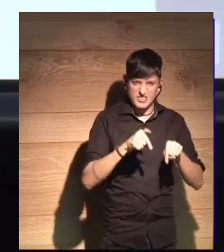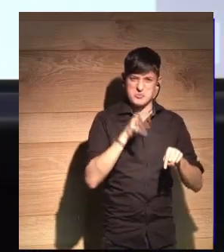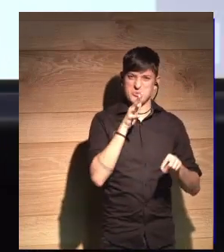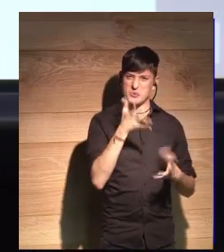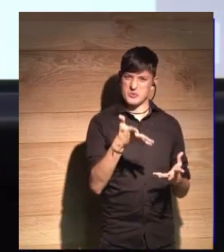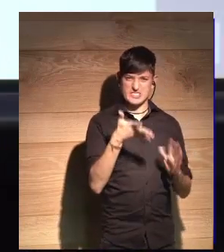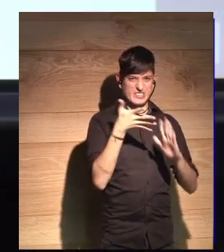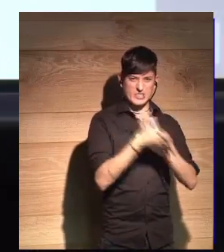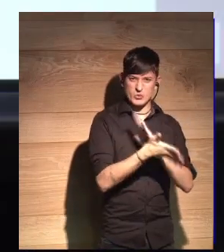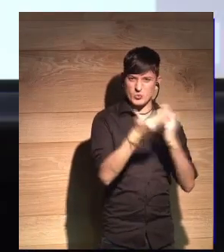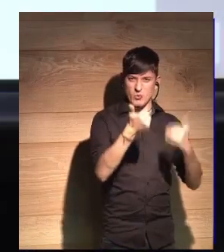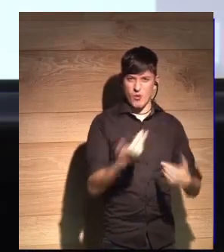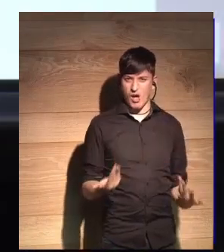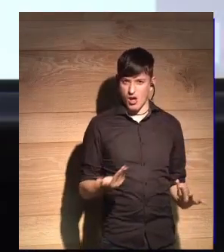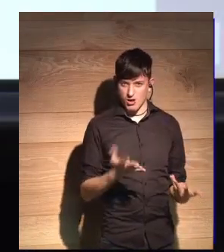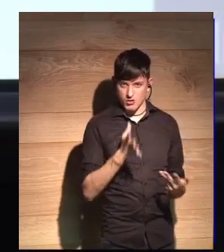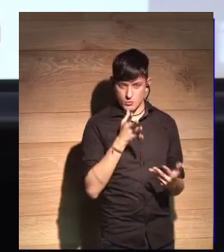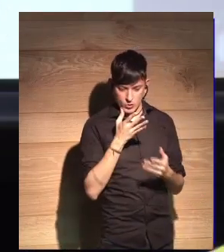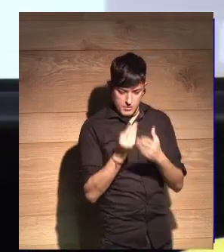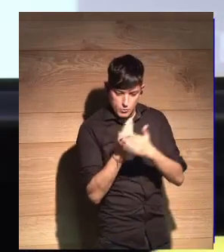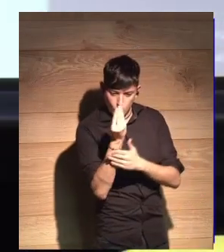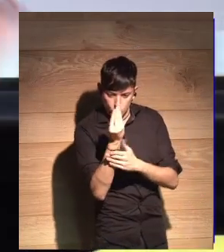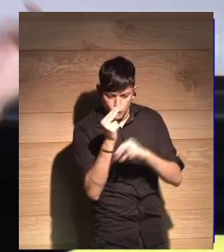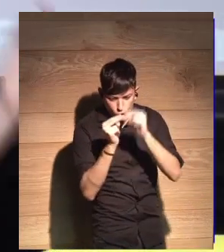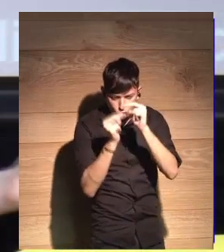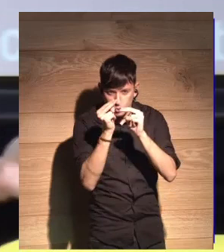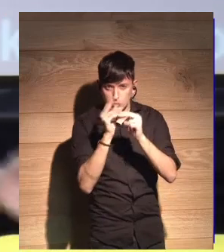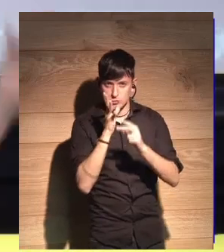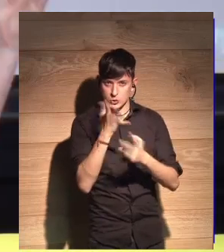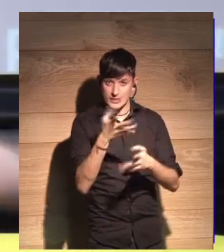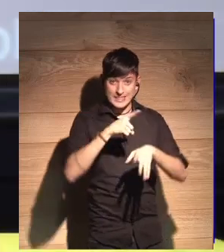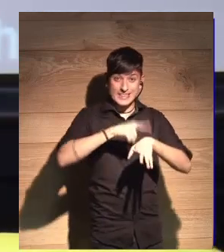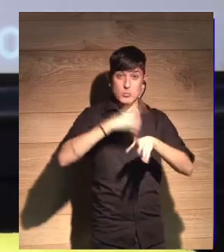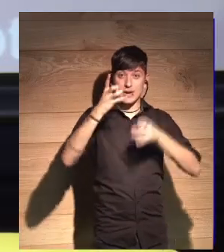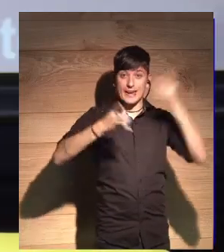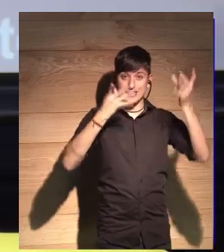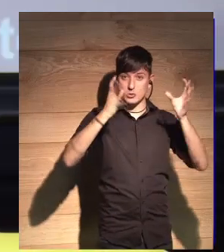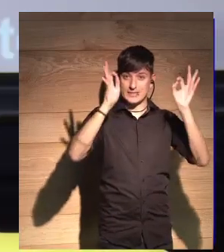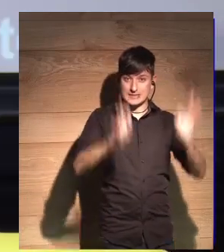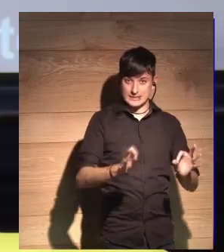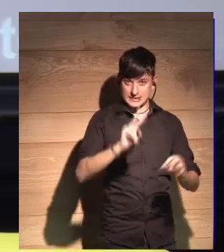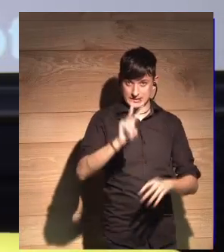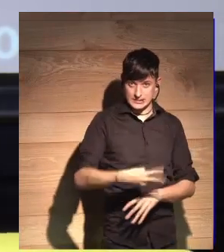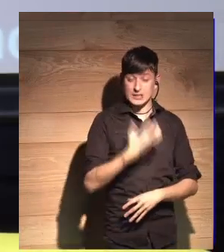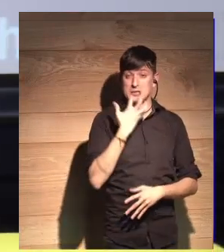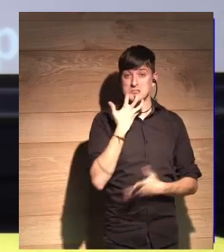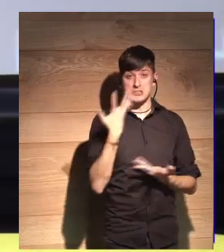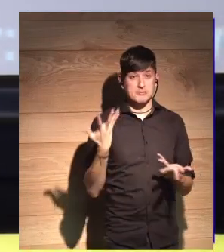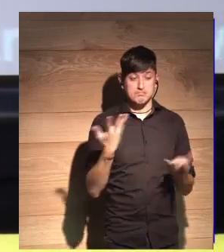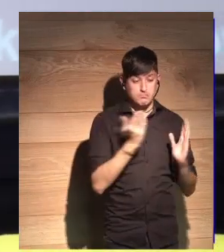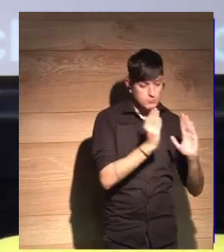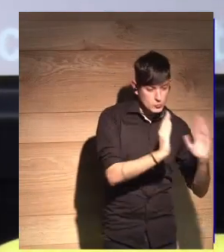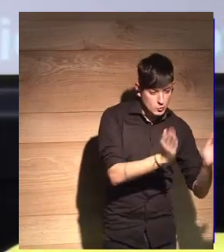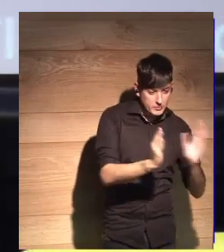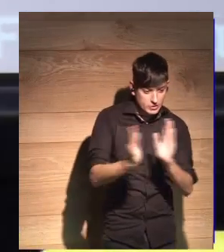product? It's the creative time. And if every moment we get into that time, we get jarred out